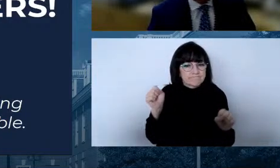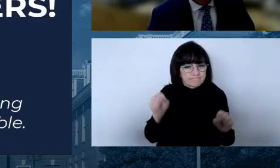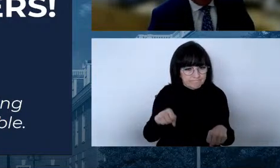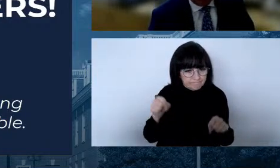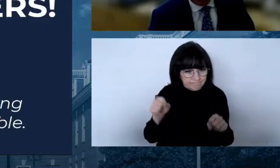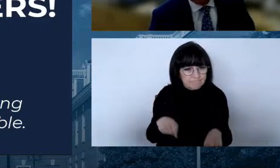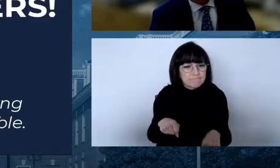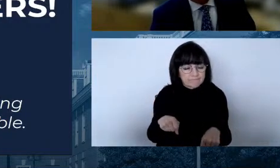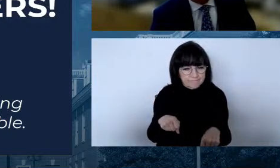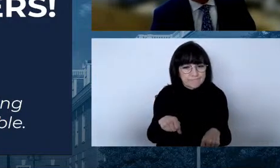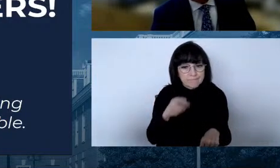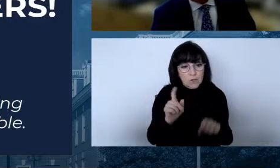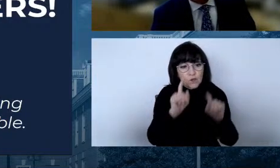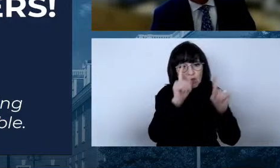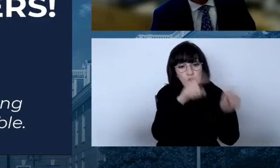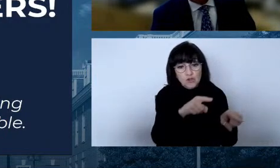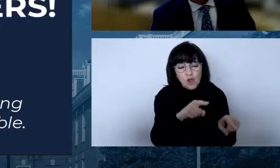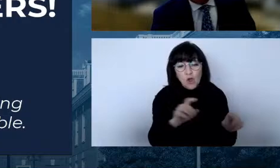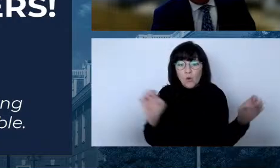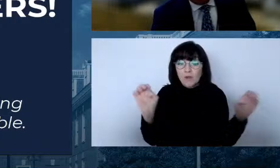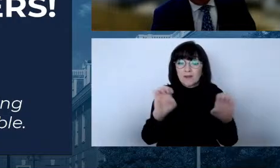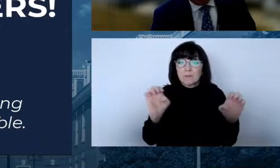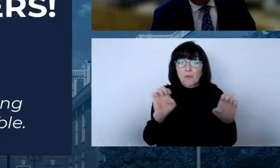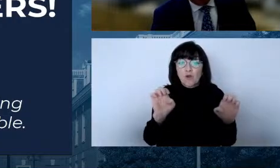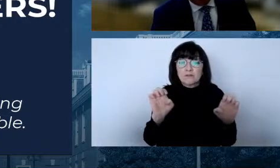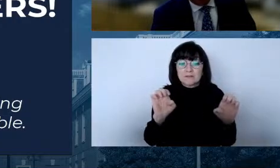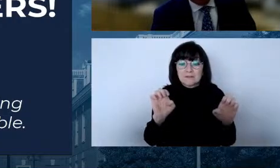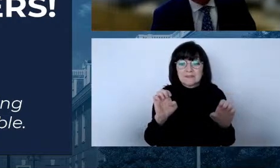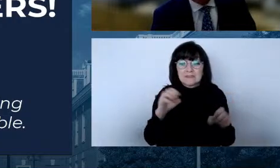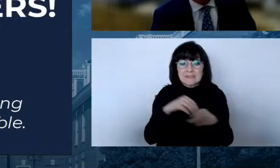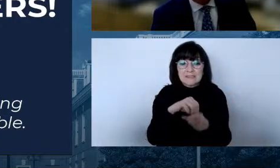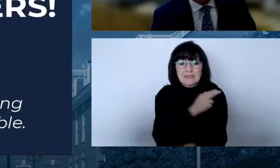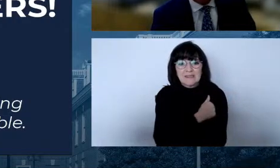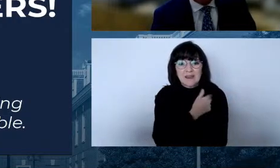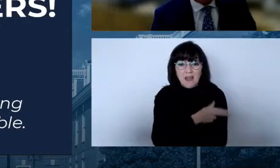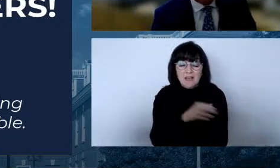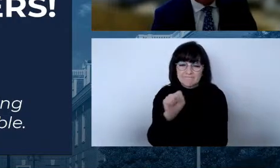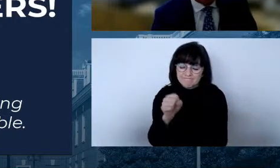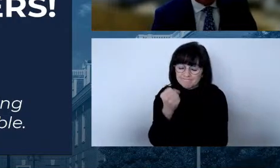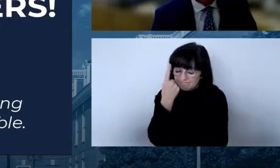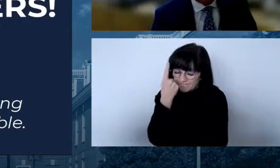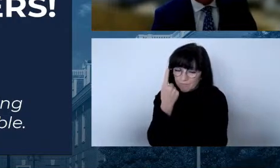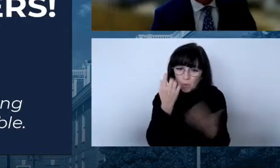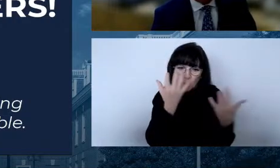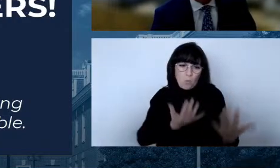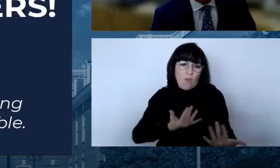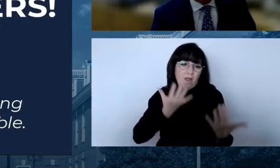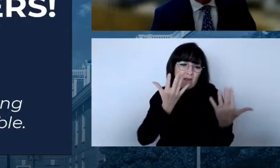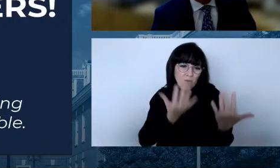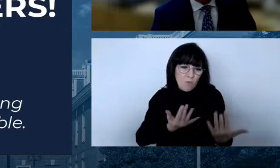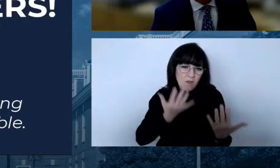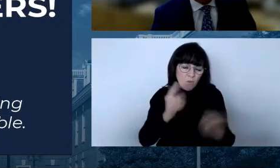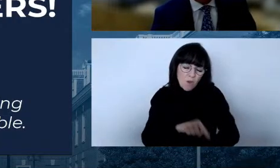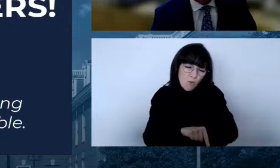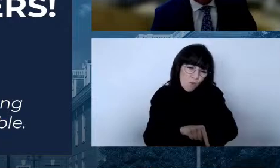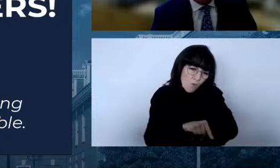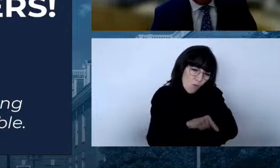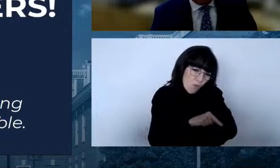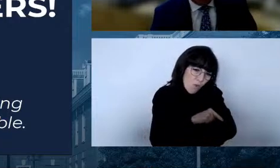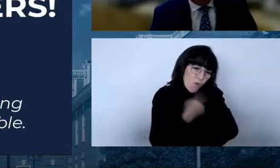seen. We ask that you be patient with them. They have worked very hard, and they are getting to every patient as quickly as they possibly